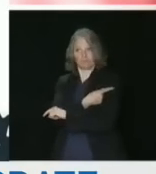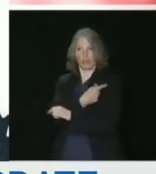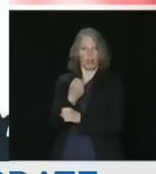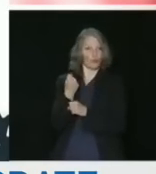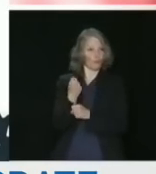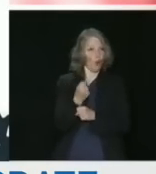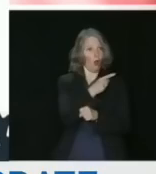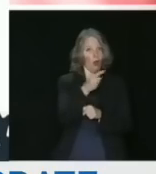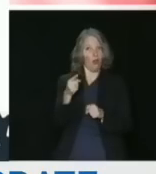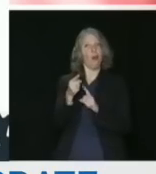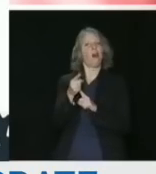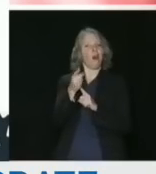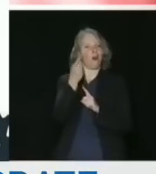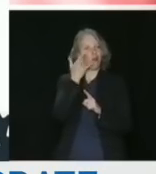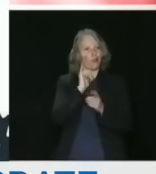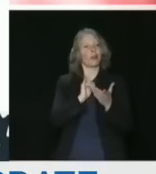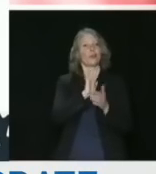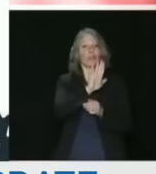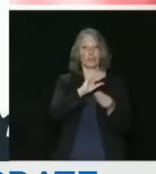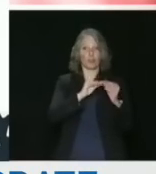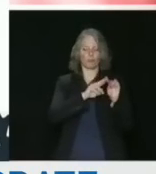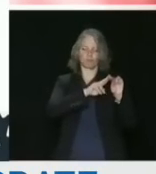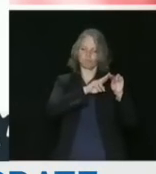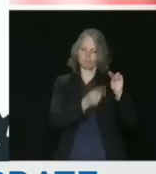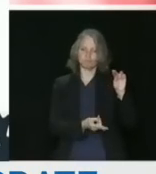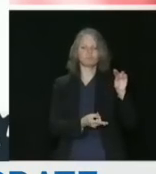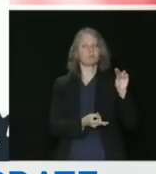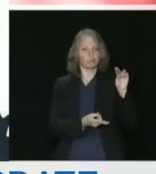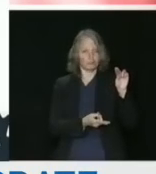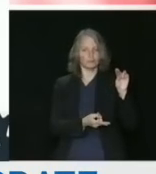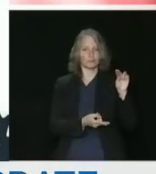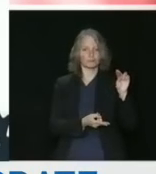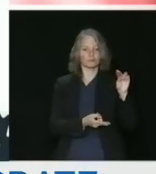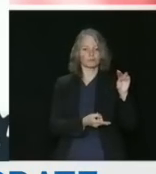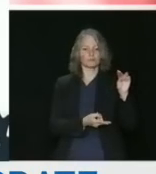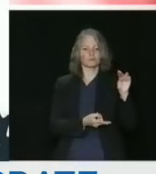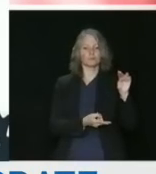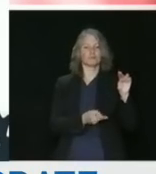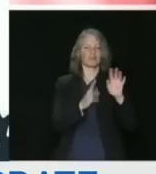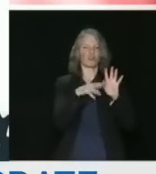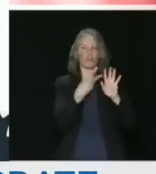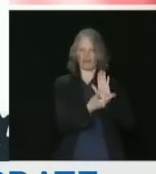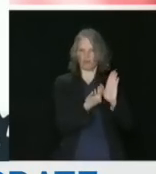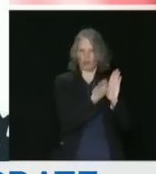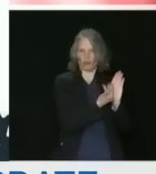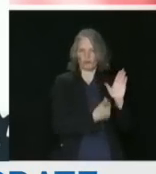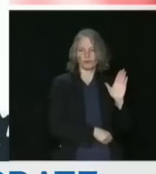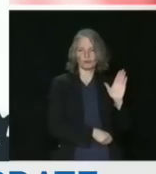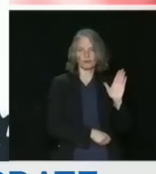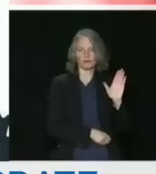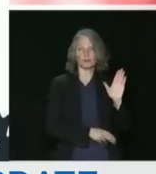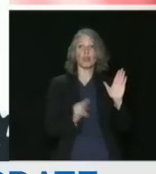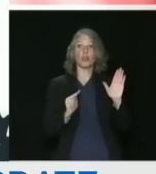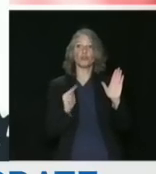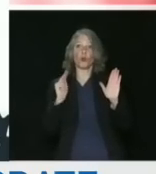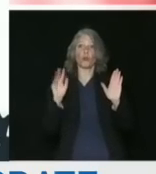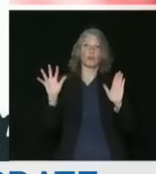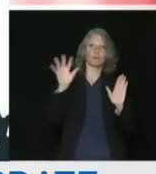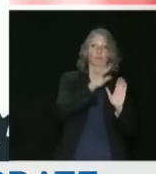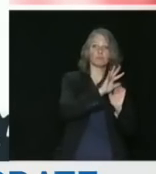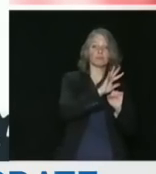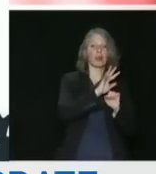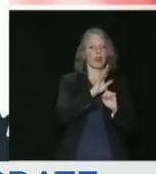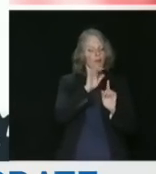a steady decline in active cases, as you can see in this graph. In the territories,